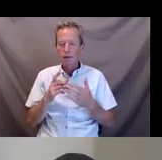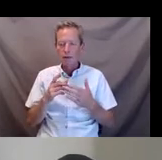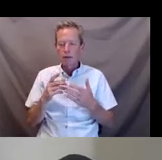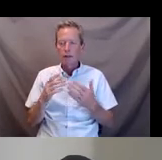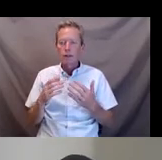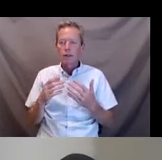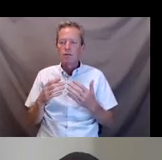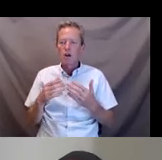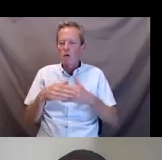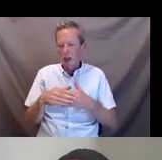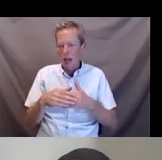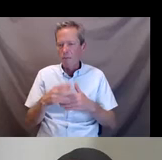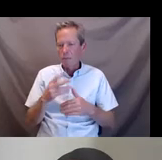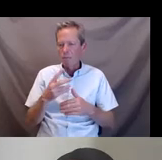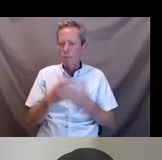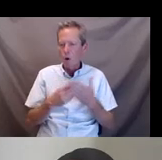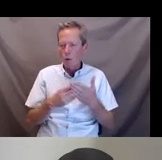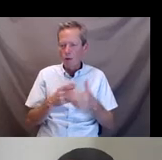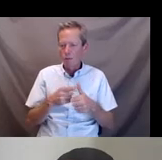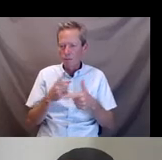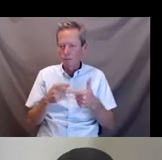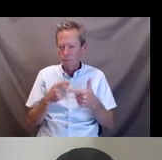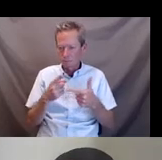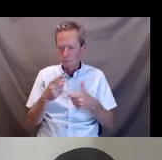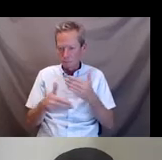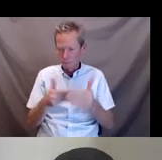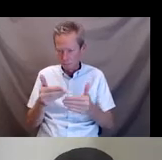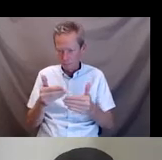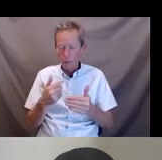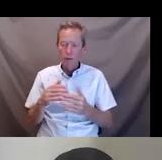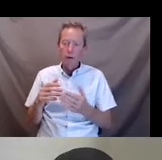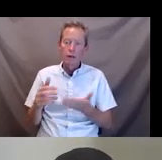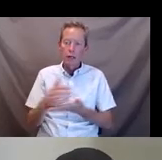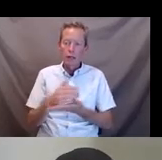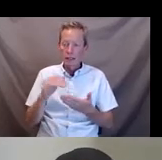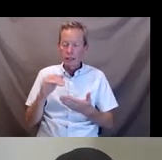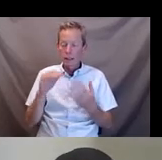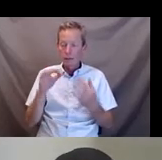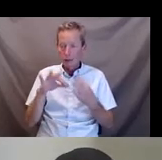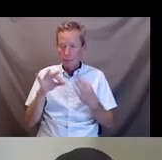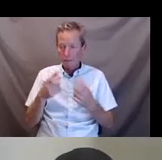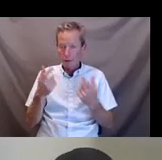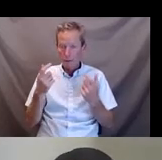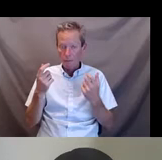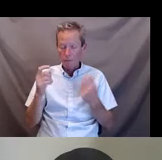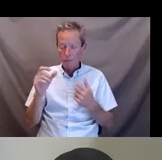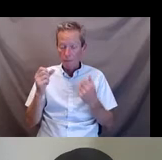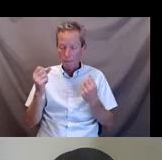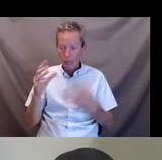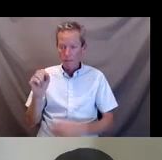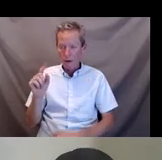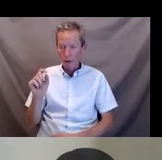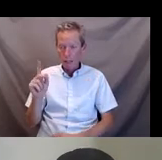philosophy phase. So that's where we're at now. We've gotten input from a lot of our stakeholders. We've also developed